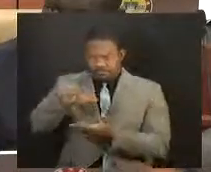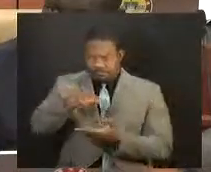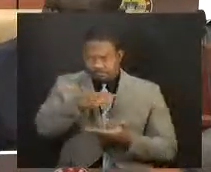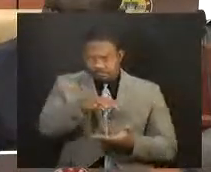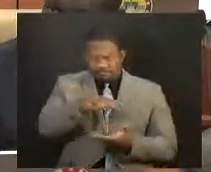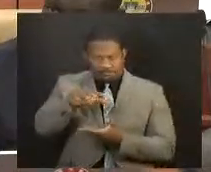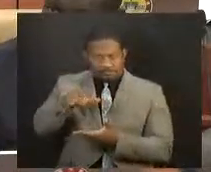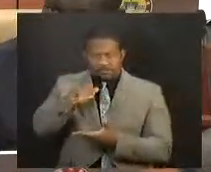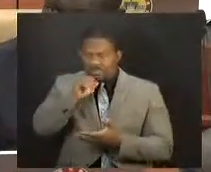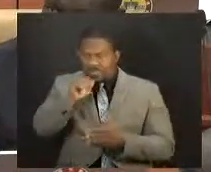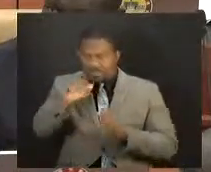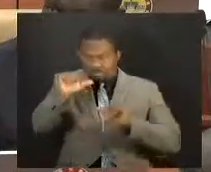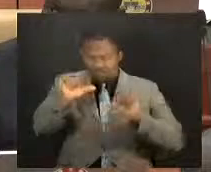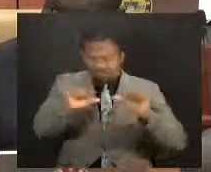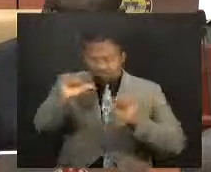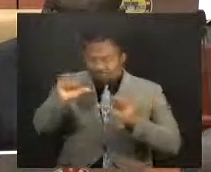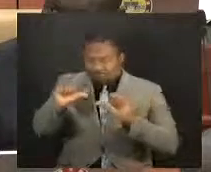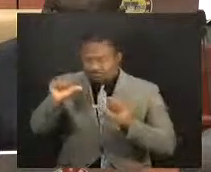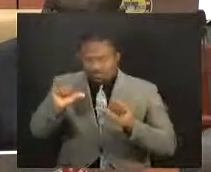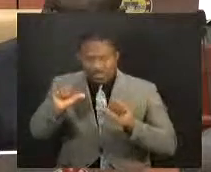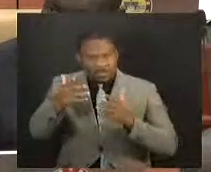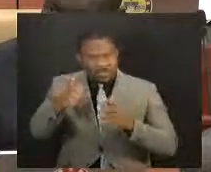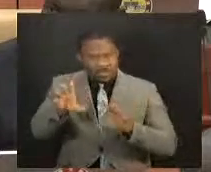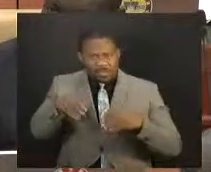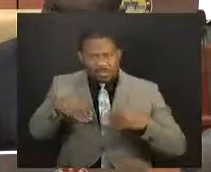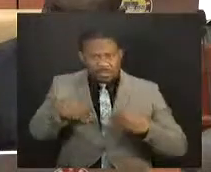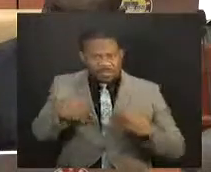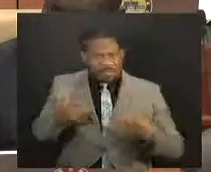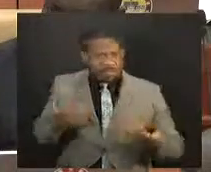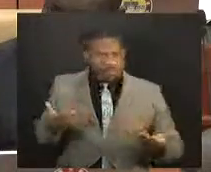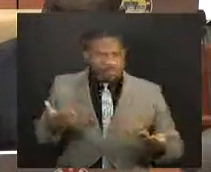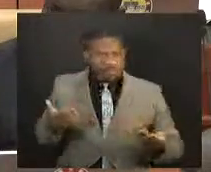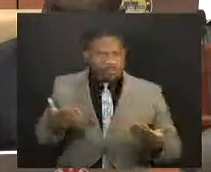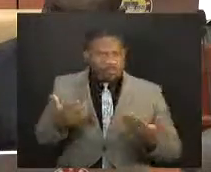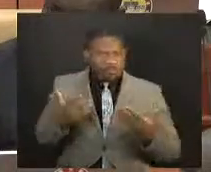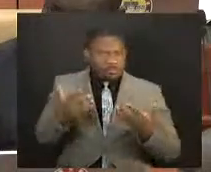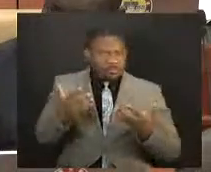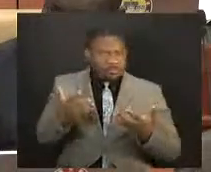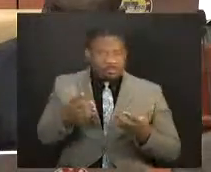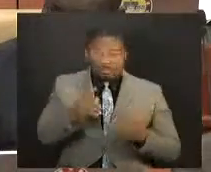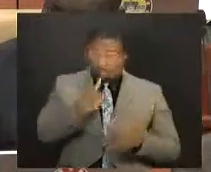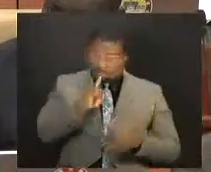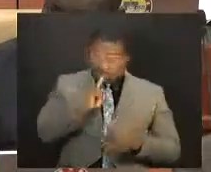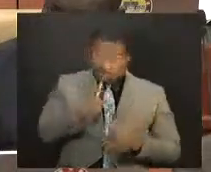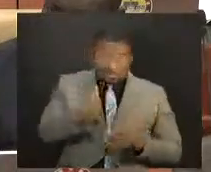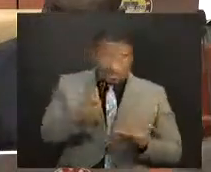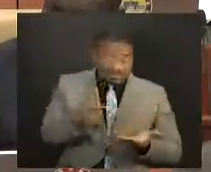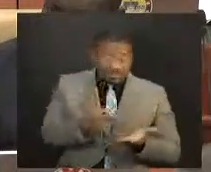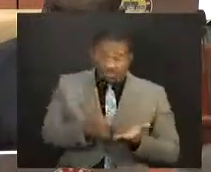accepted the bid and awarded a contract. I want a verification of that and a validation.